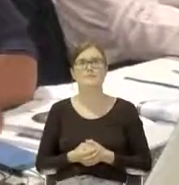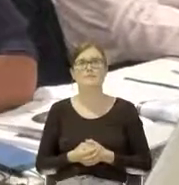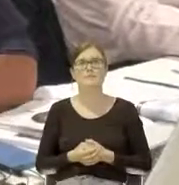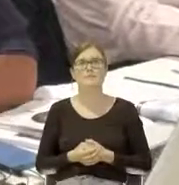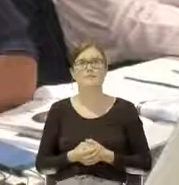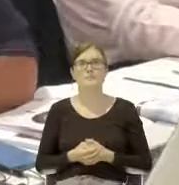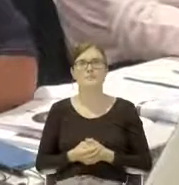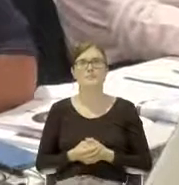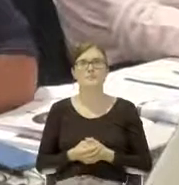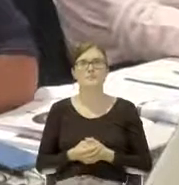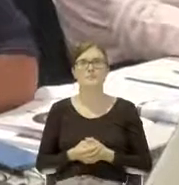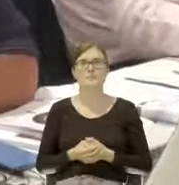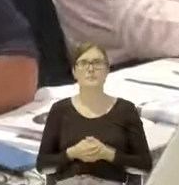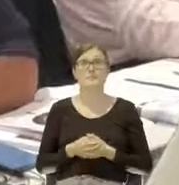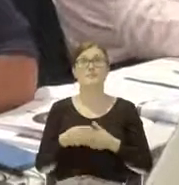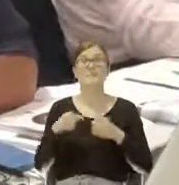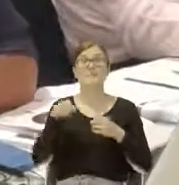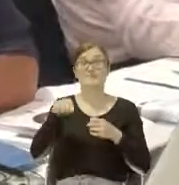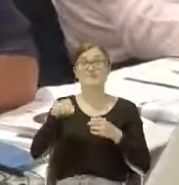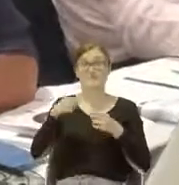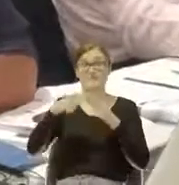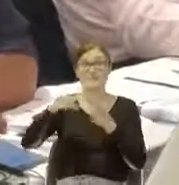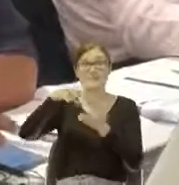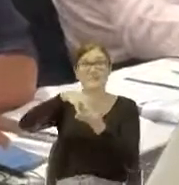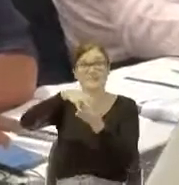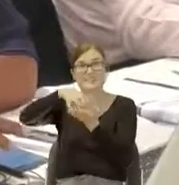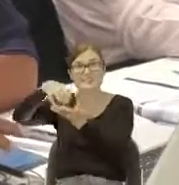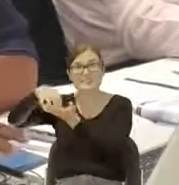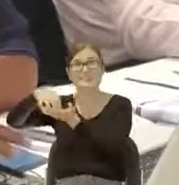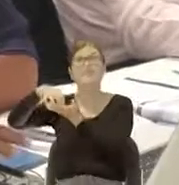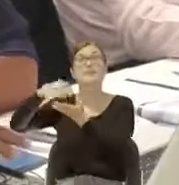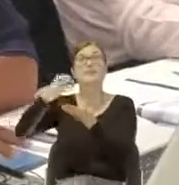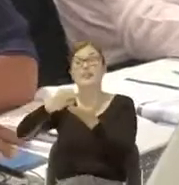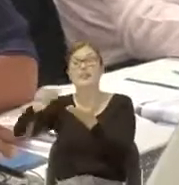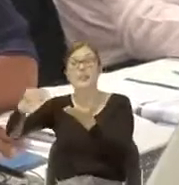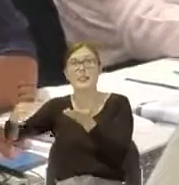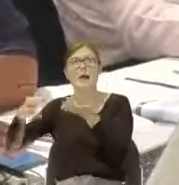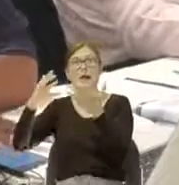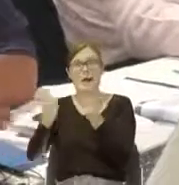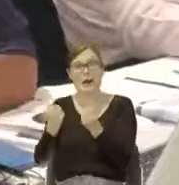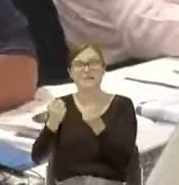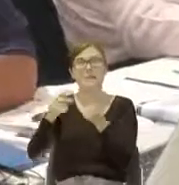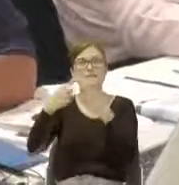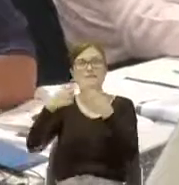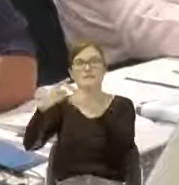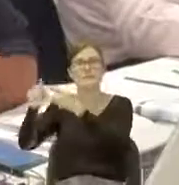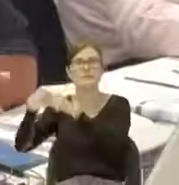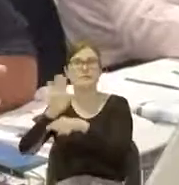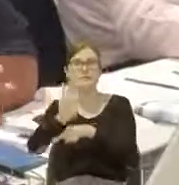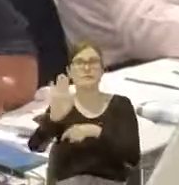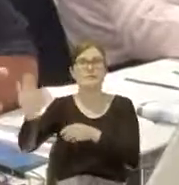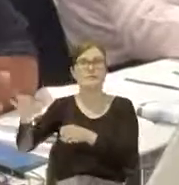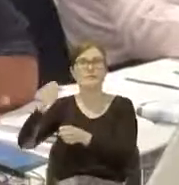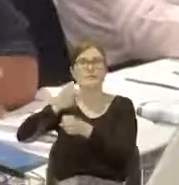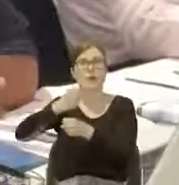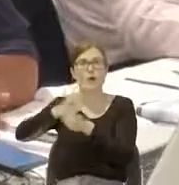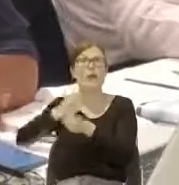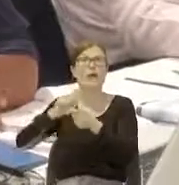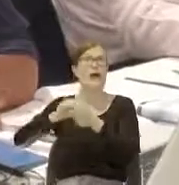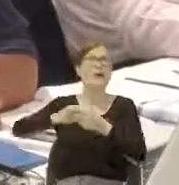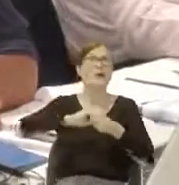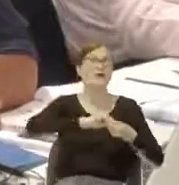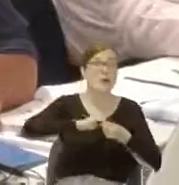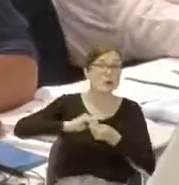is us as South African Local Government Association, which is SAGA. we coordinate the small towns